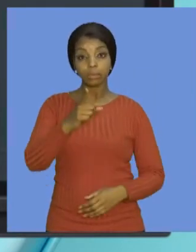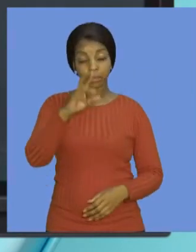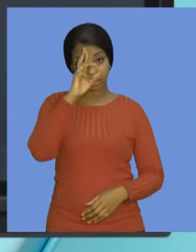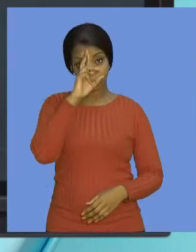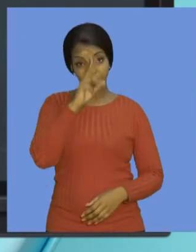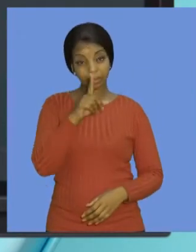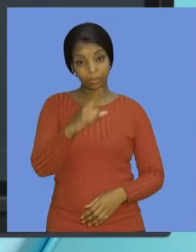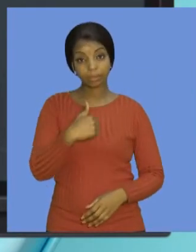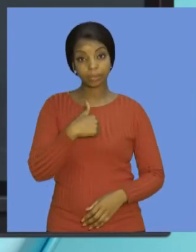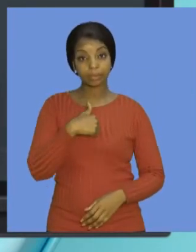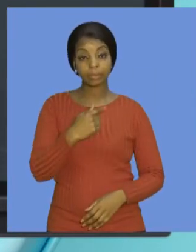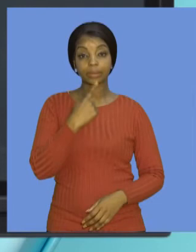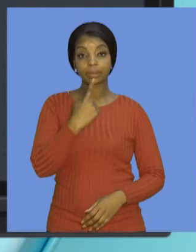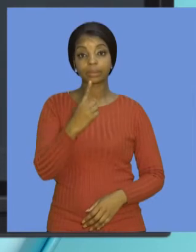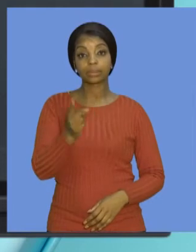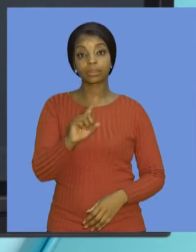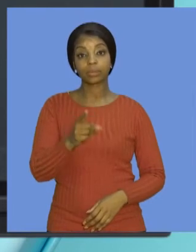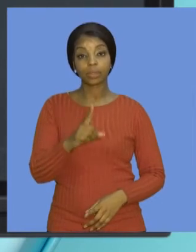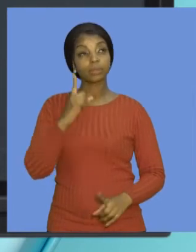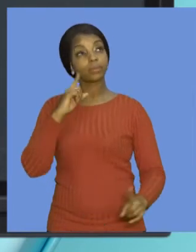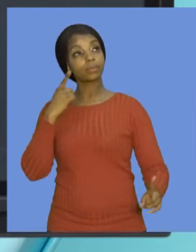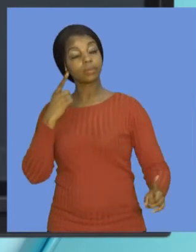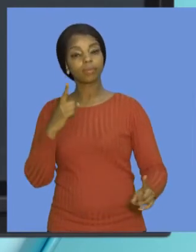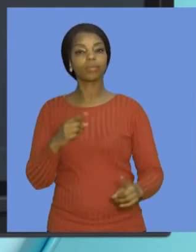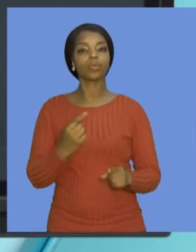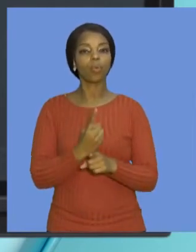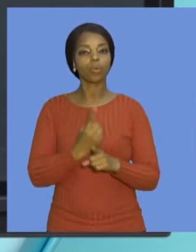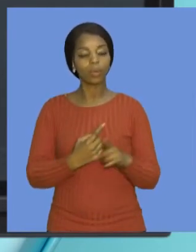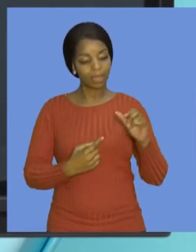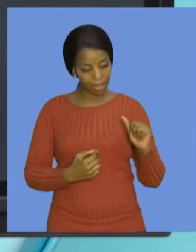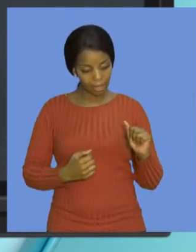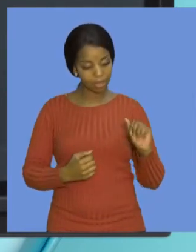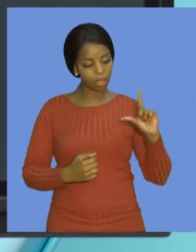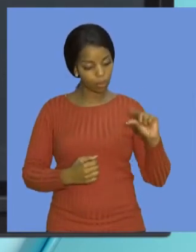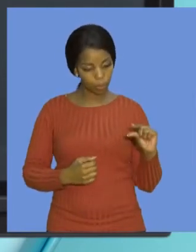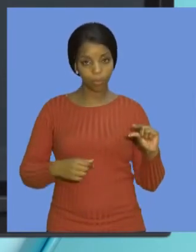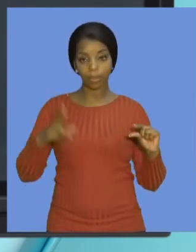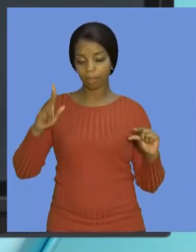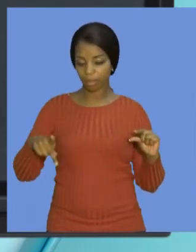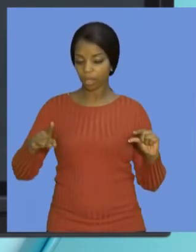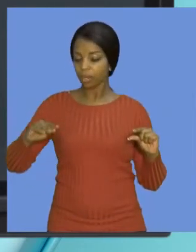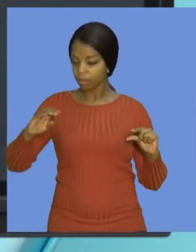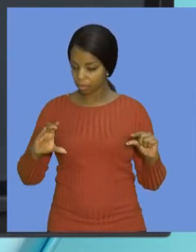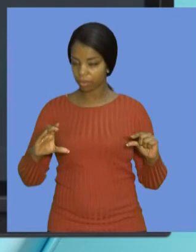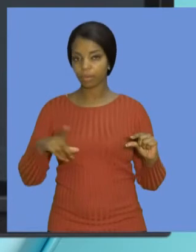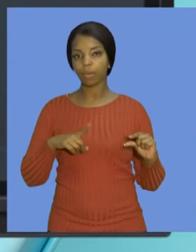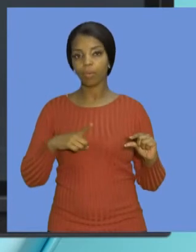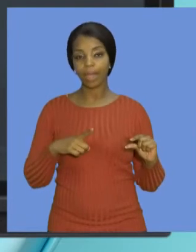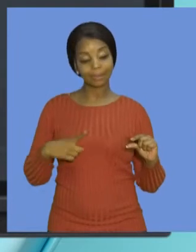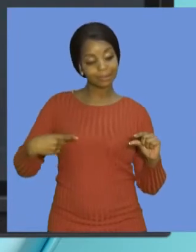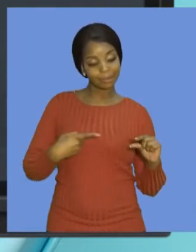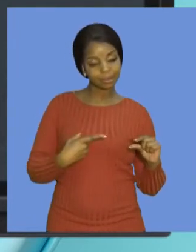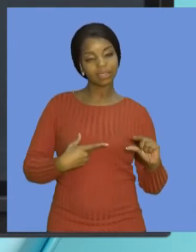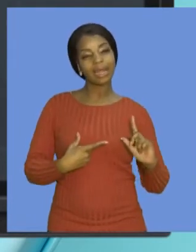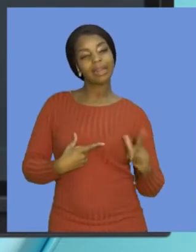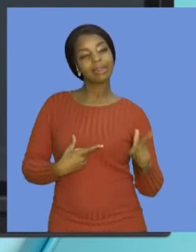I said the A value will always be less than the P value. Why? Because A would be the scrap value or the